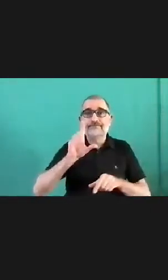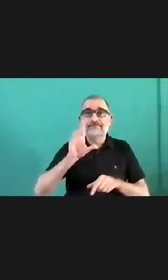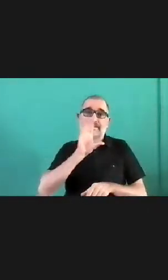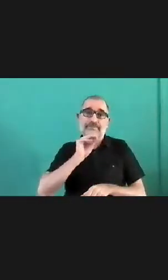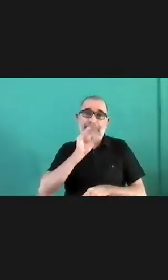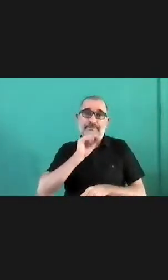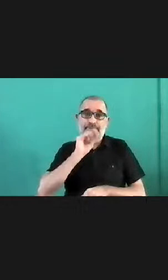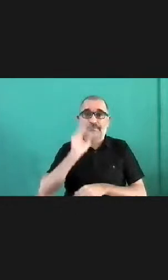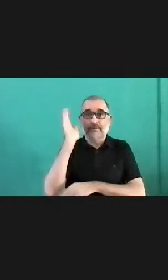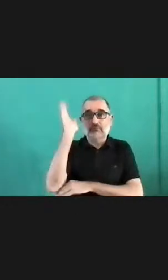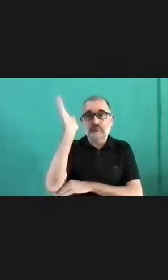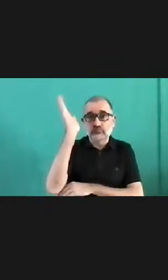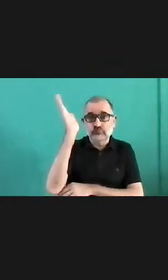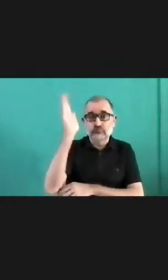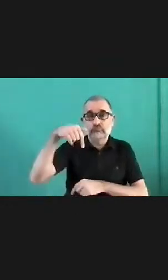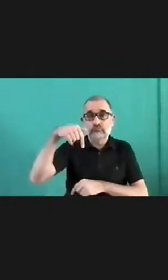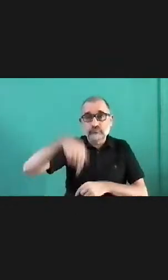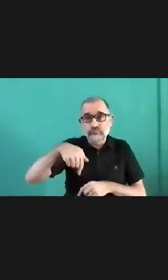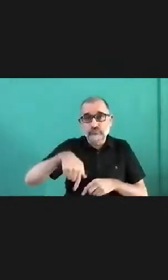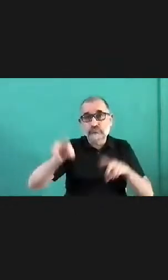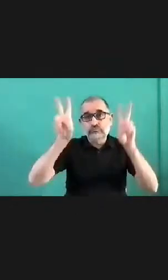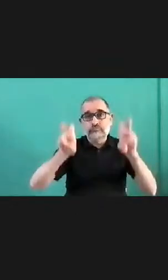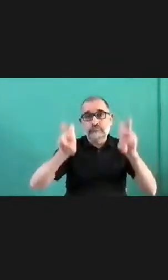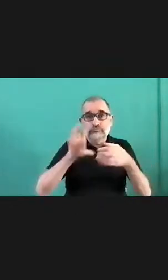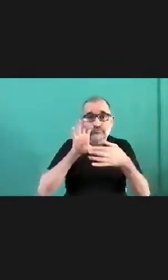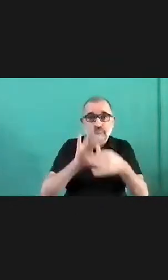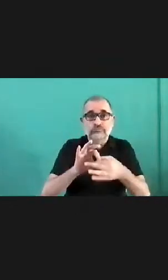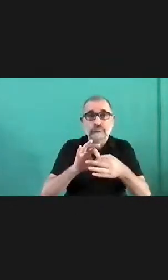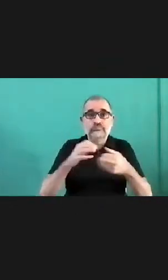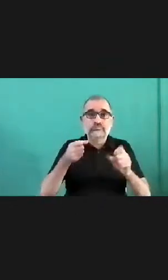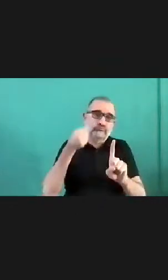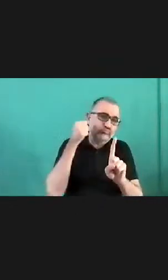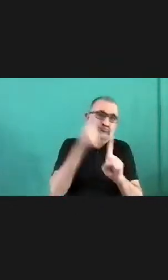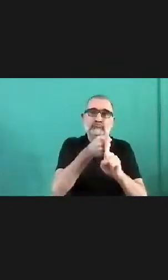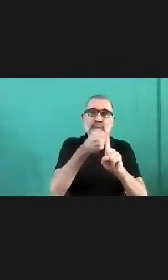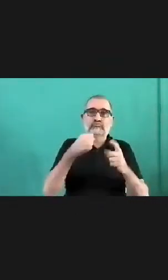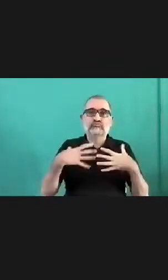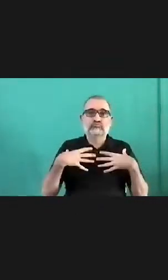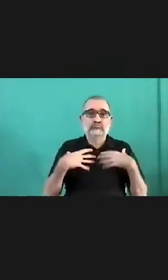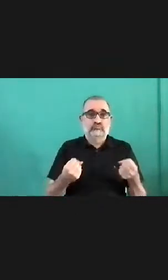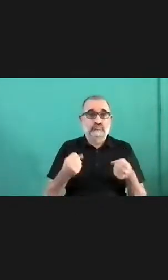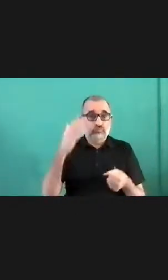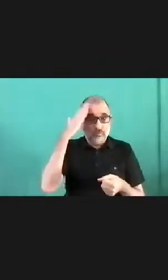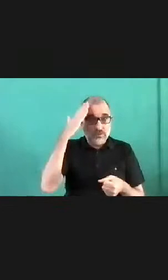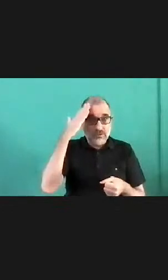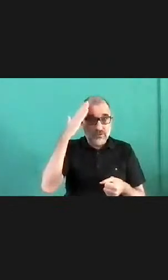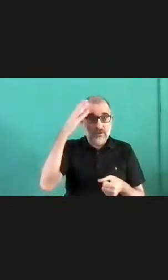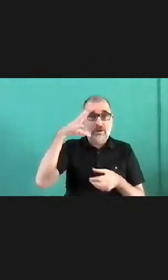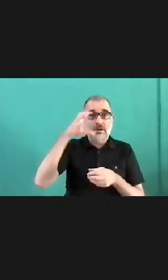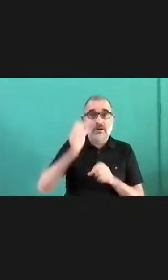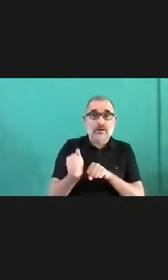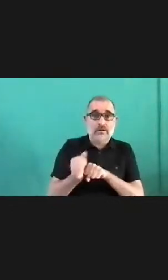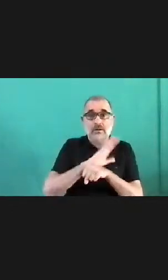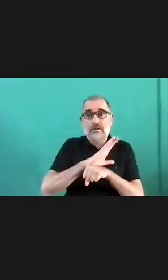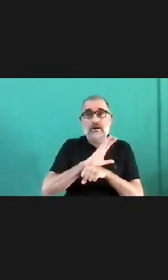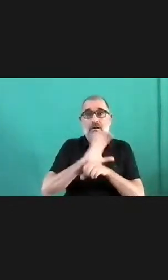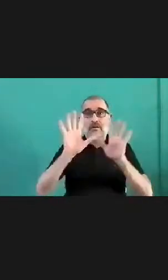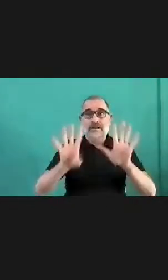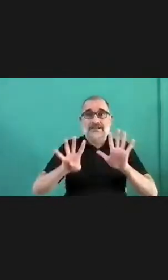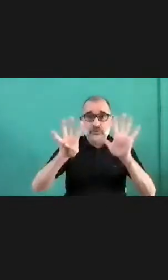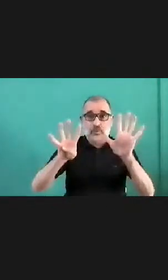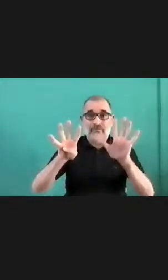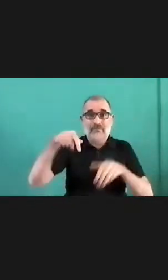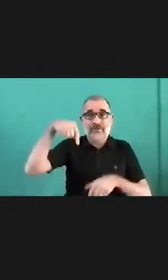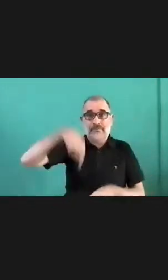the mental health impact of COVID-19 in Guyana, discussing what needs to be scaled up in terms of mental health in Guyana and